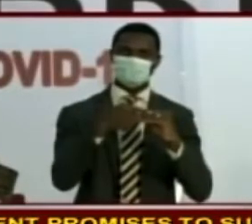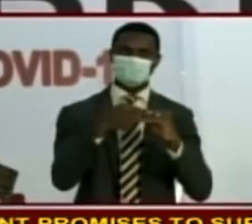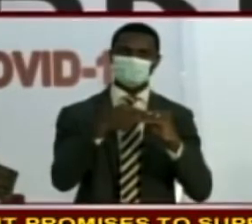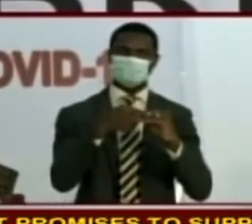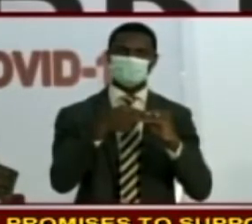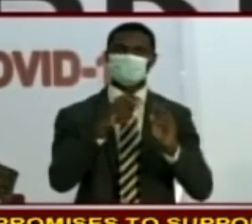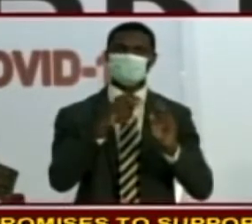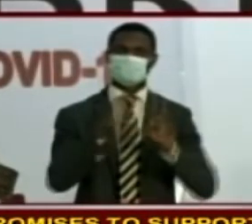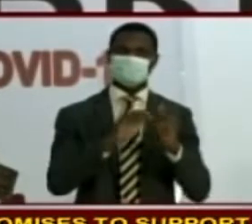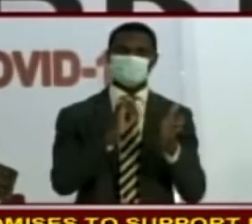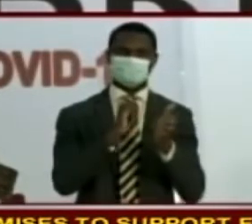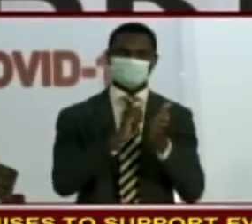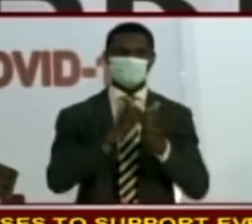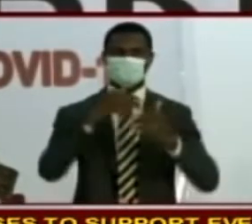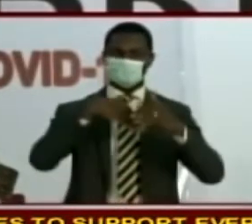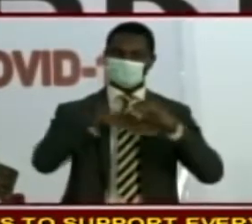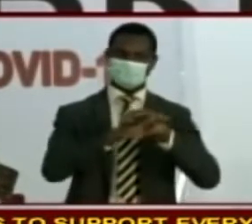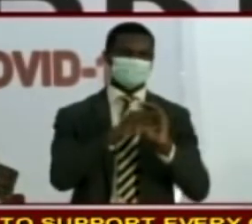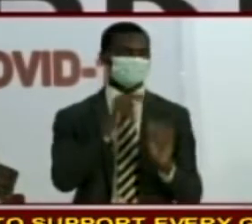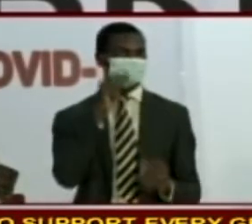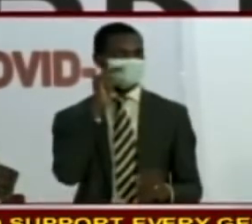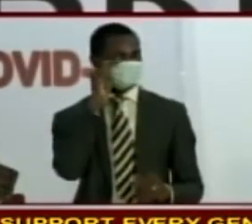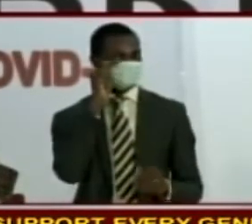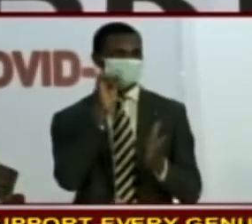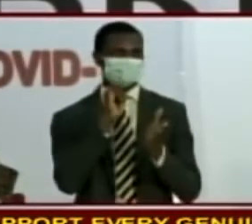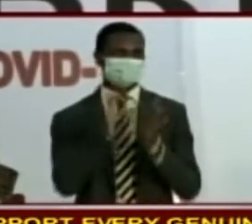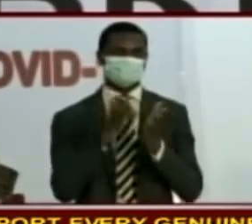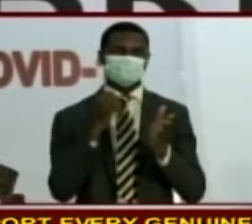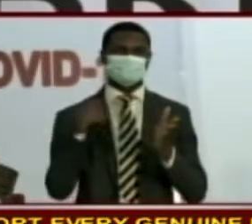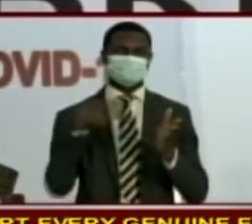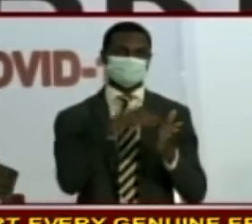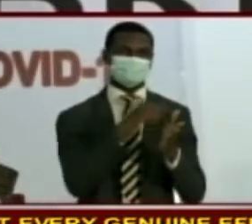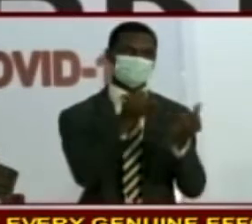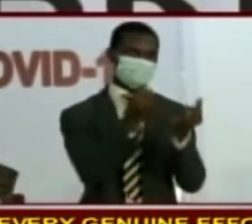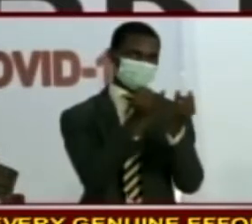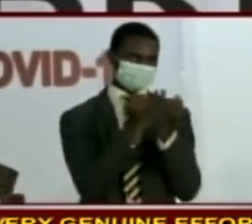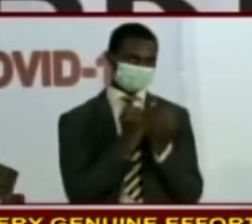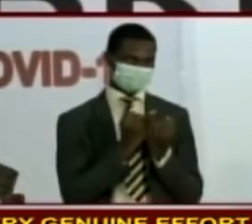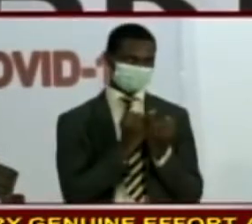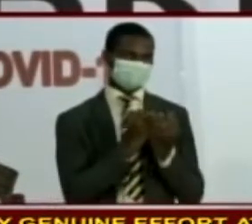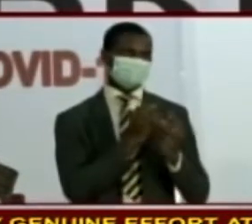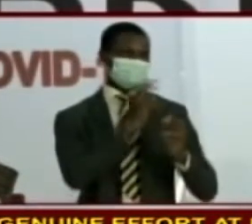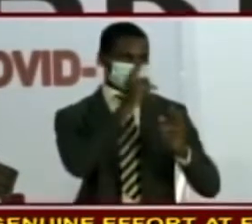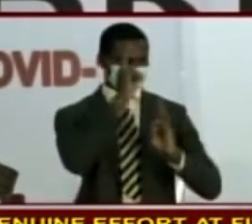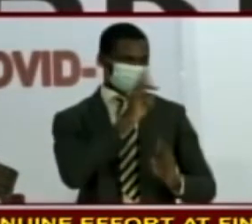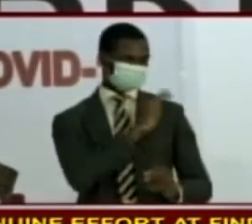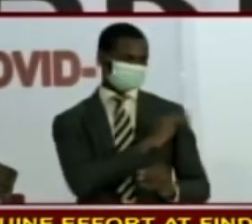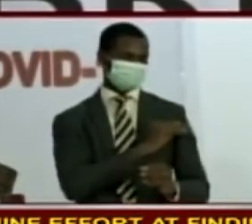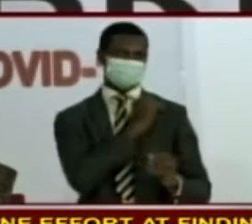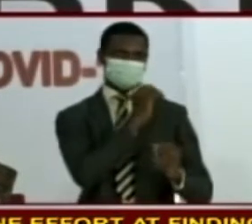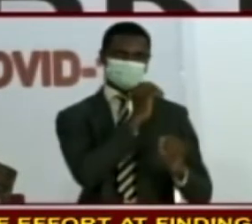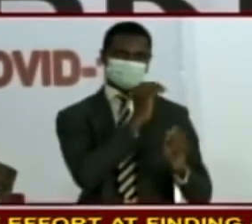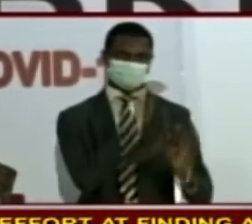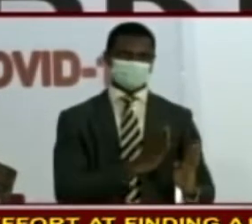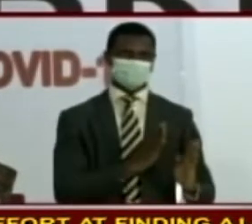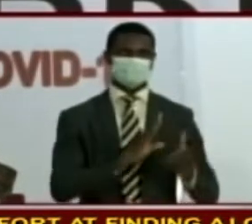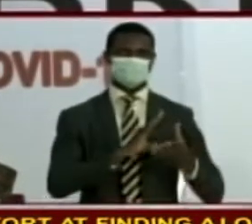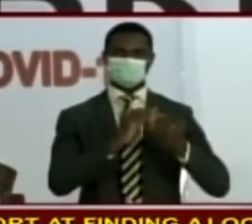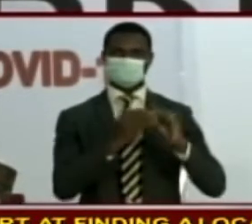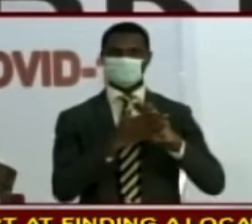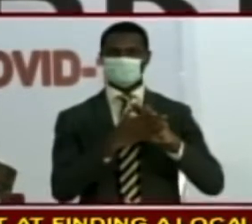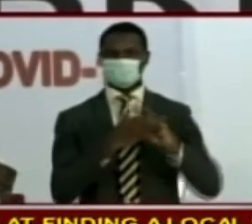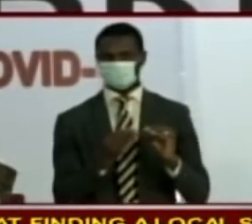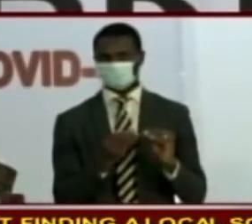people coming in country and being quarantined. And as the Honorable Minister of Foreign Affairs said, the proposed changes are